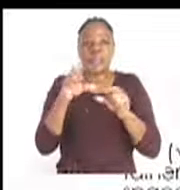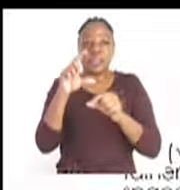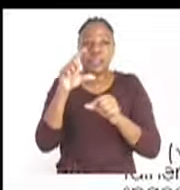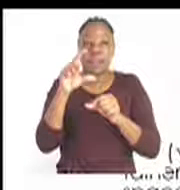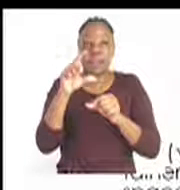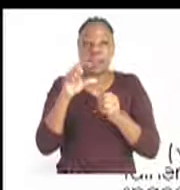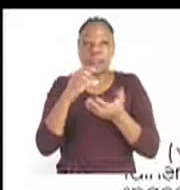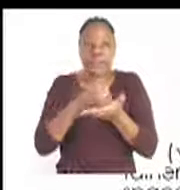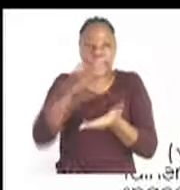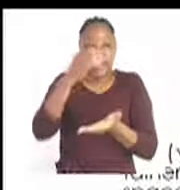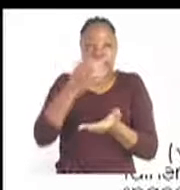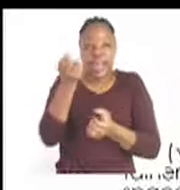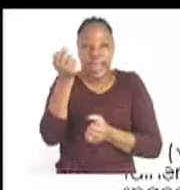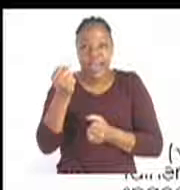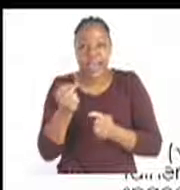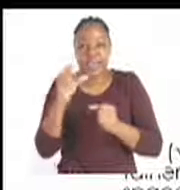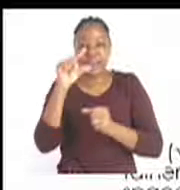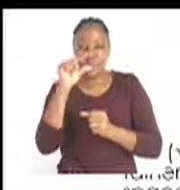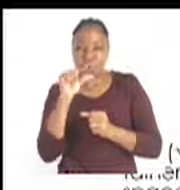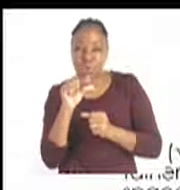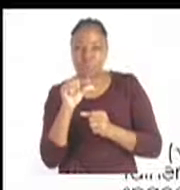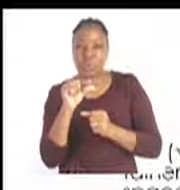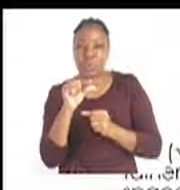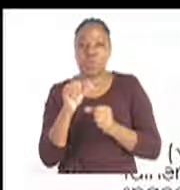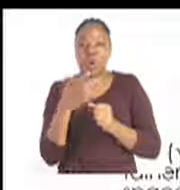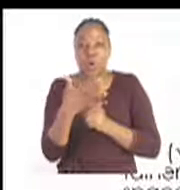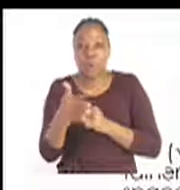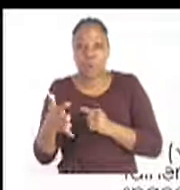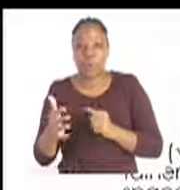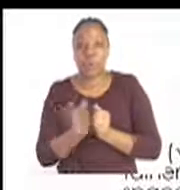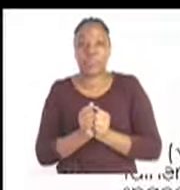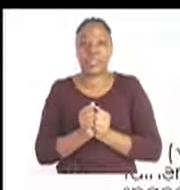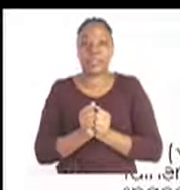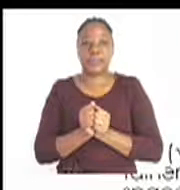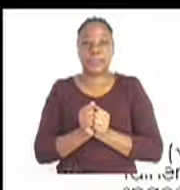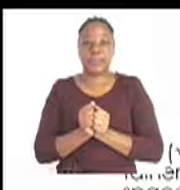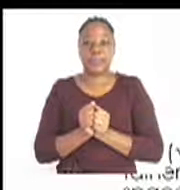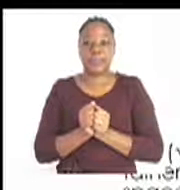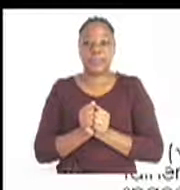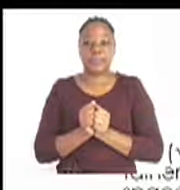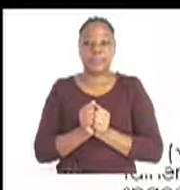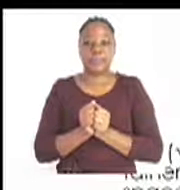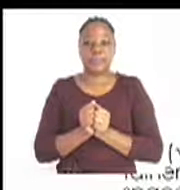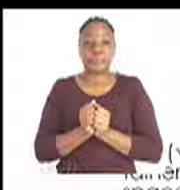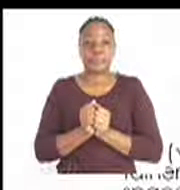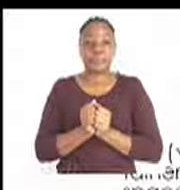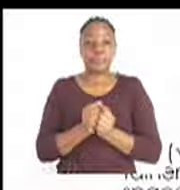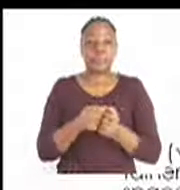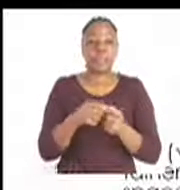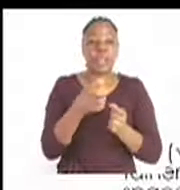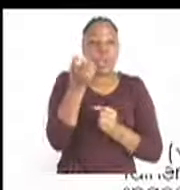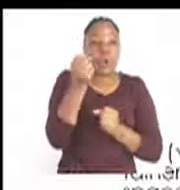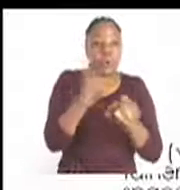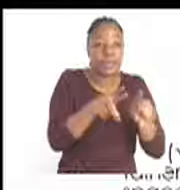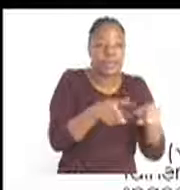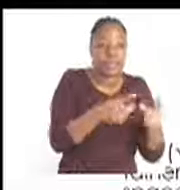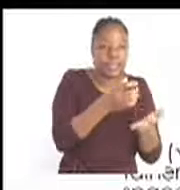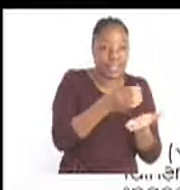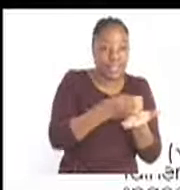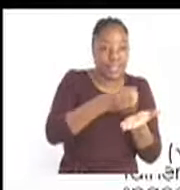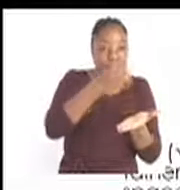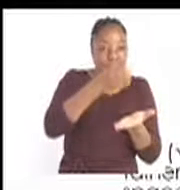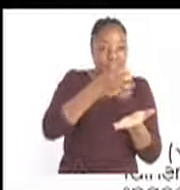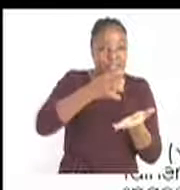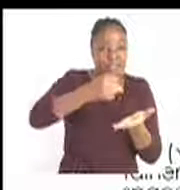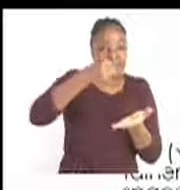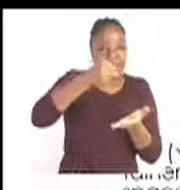with more or less in the space provided. So you can see that we have object A, object